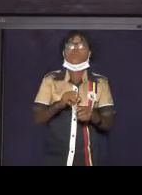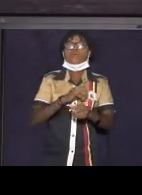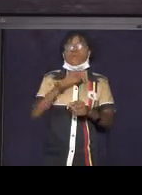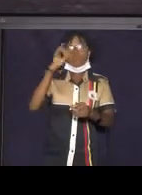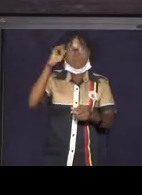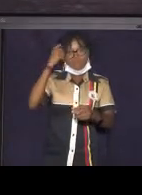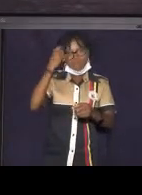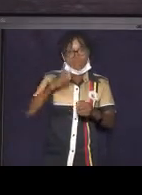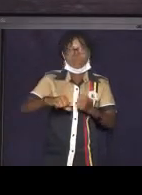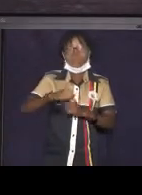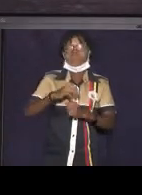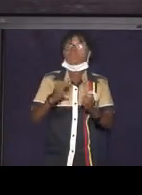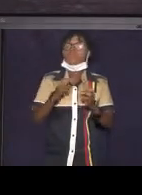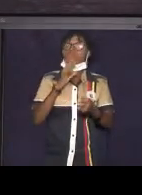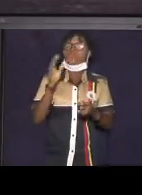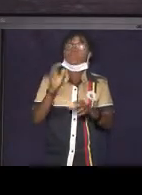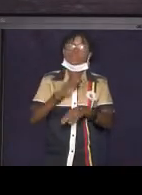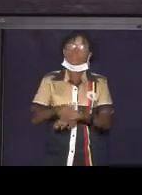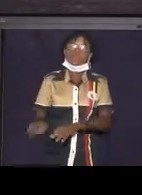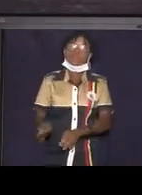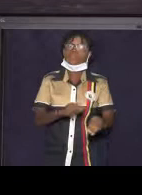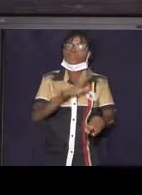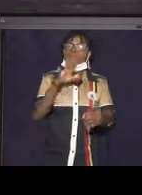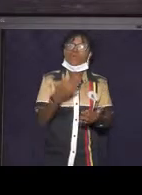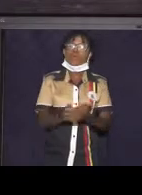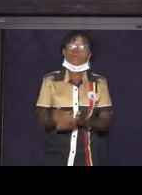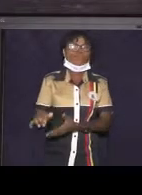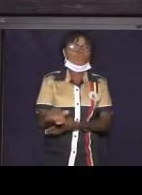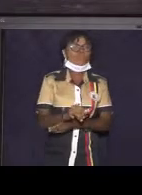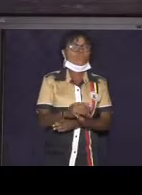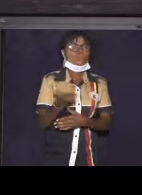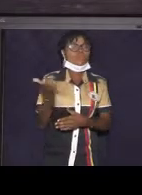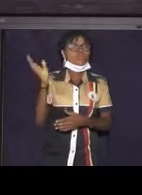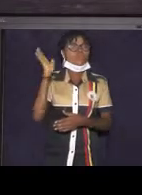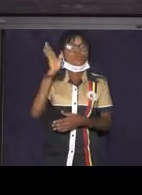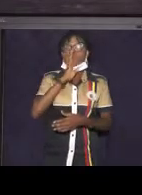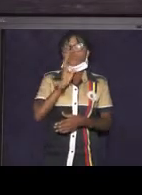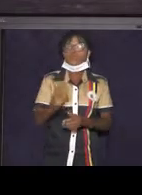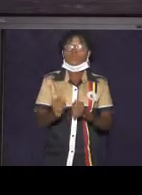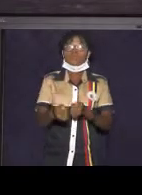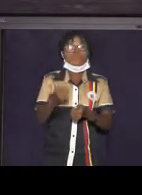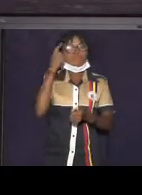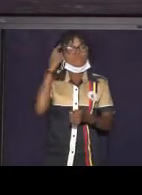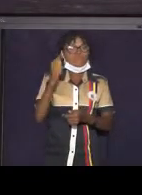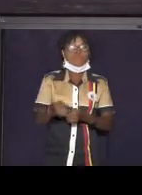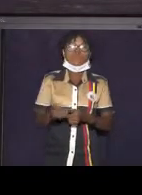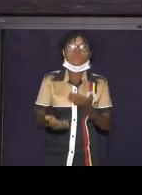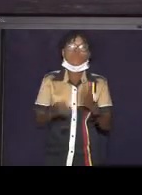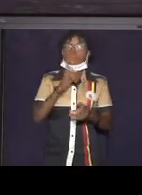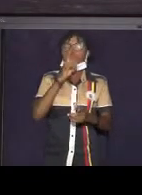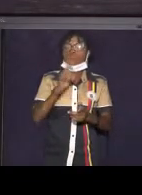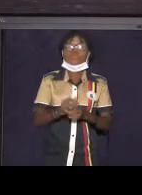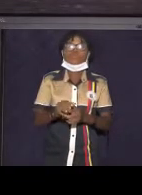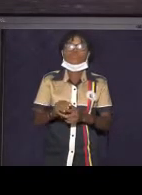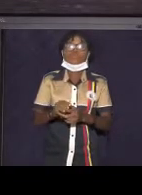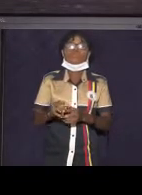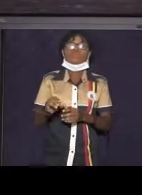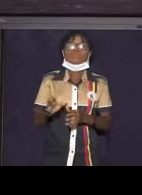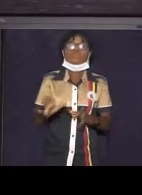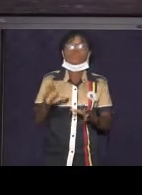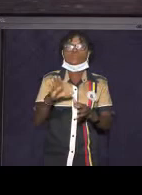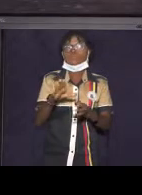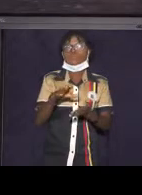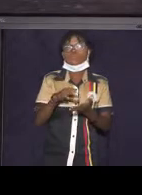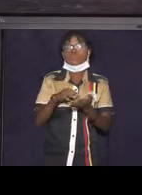submit the assignment without indicating your name, your school, your class, there will be no reward for you. So make sure you